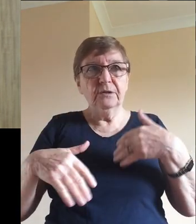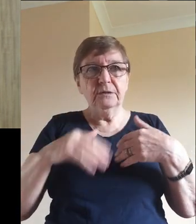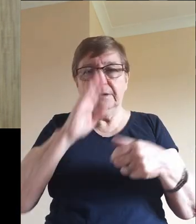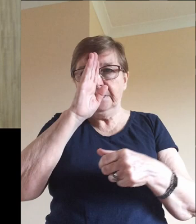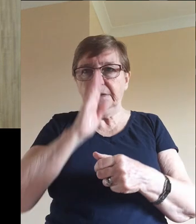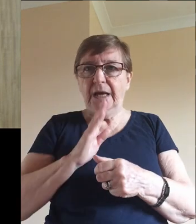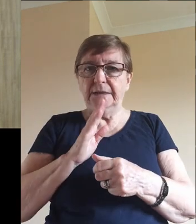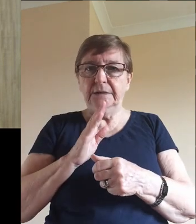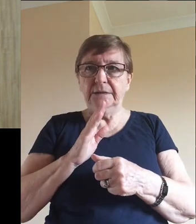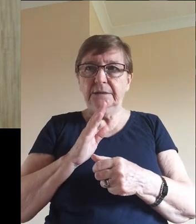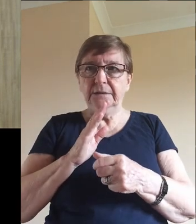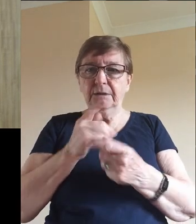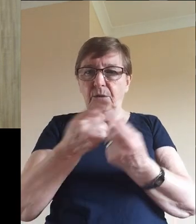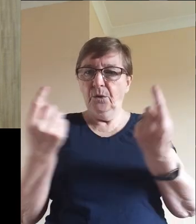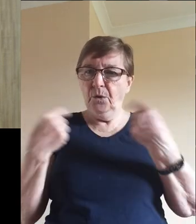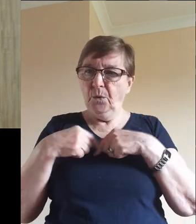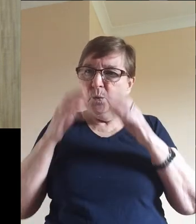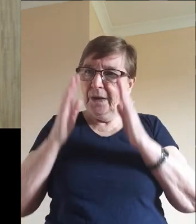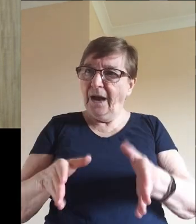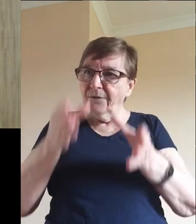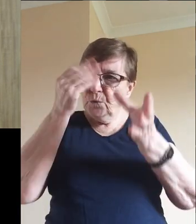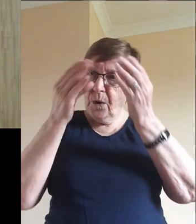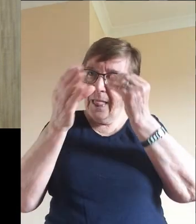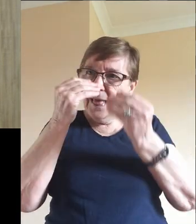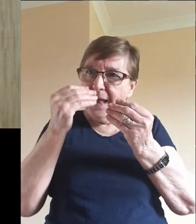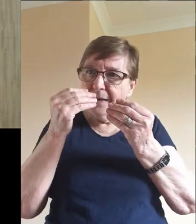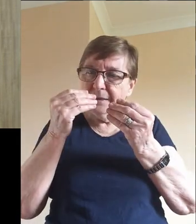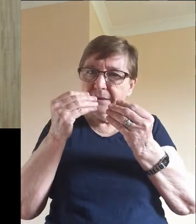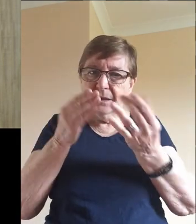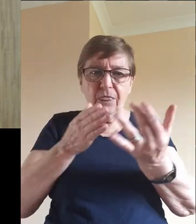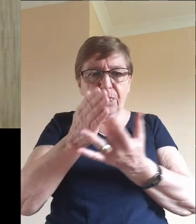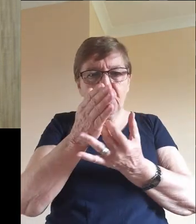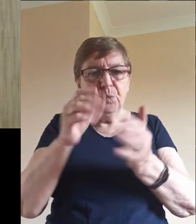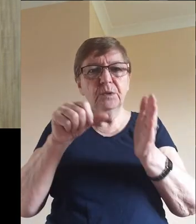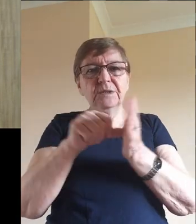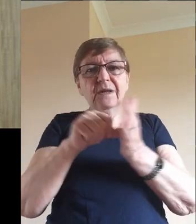And learning that in those difficult days,